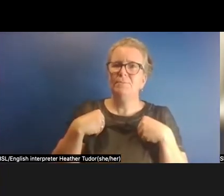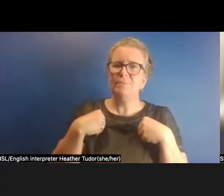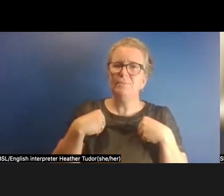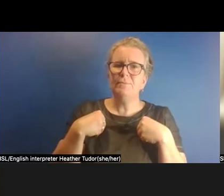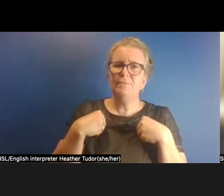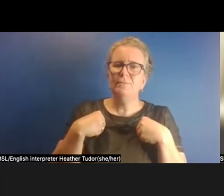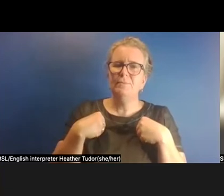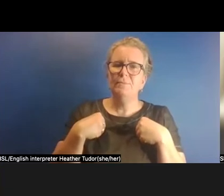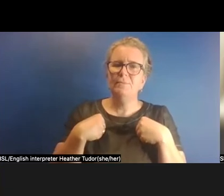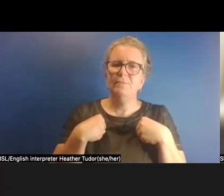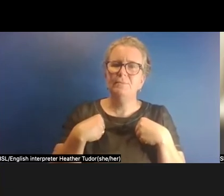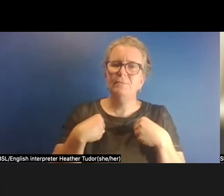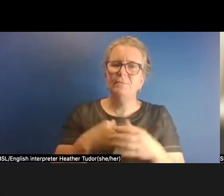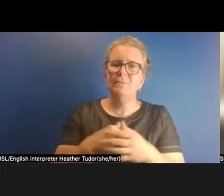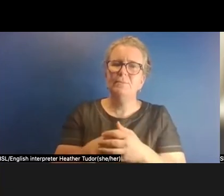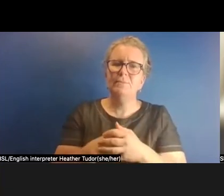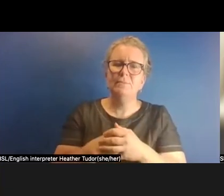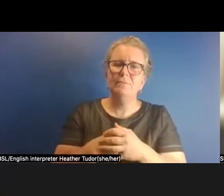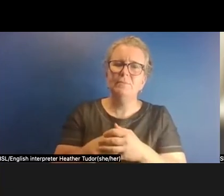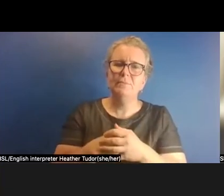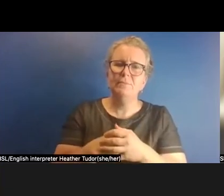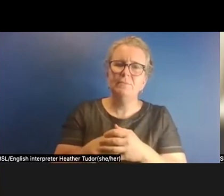It's interesting how it